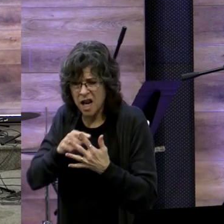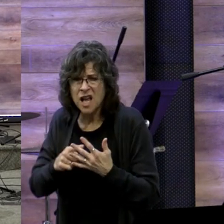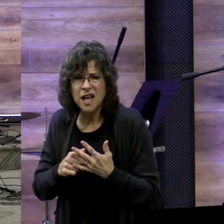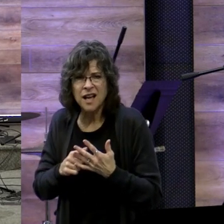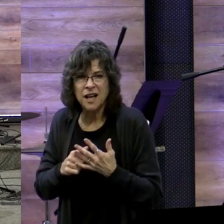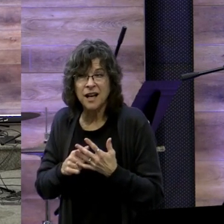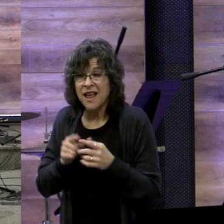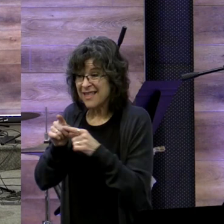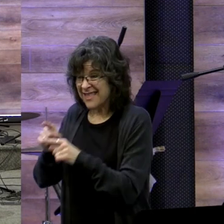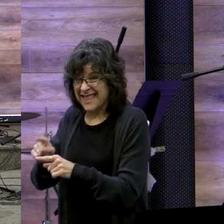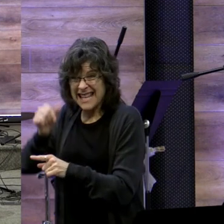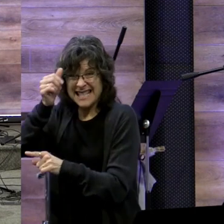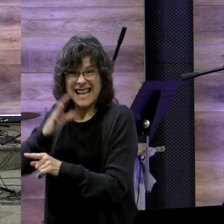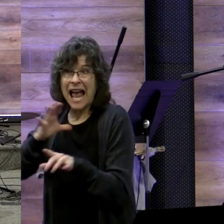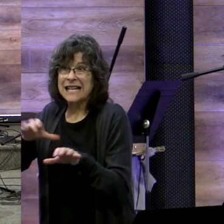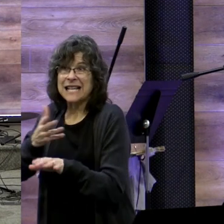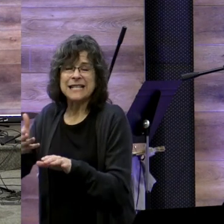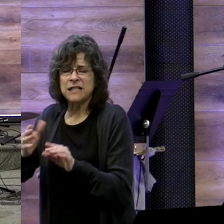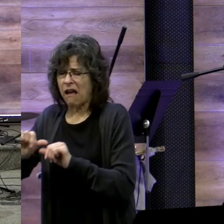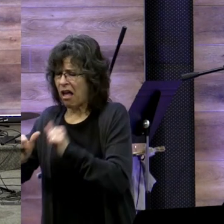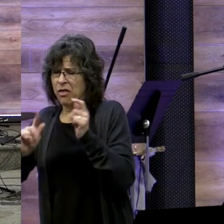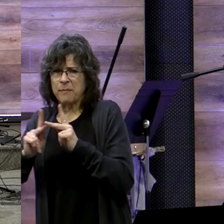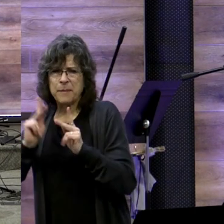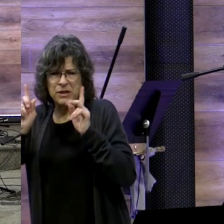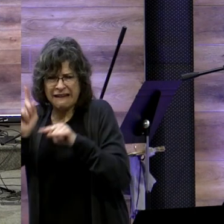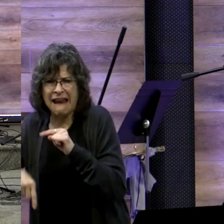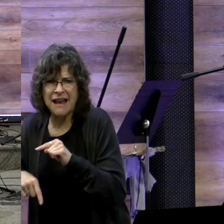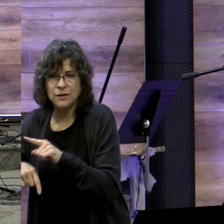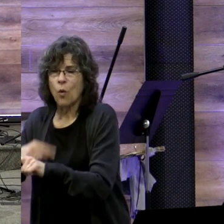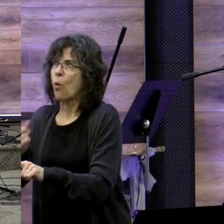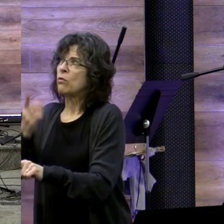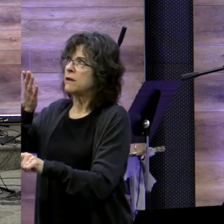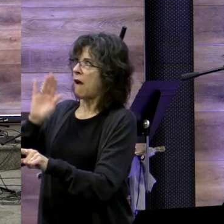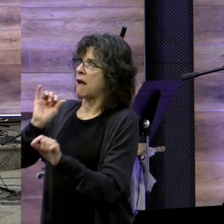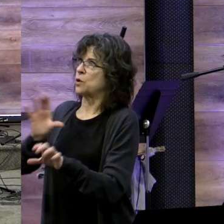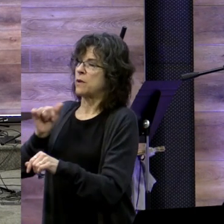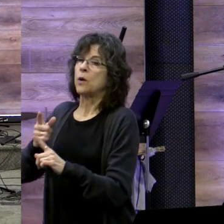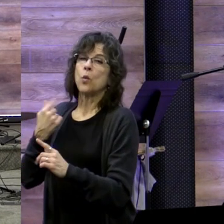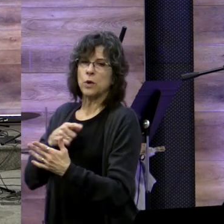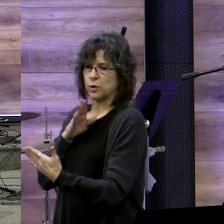guy does things that nobody can do except God alone. We should oppose him.